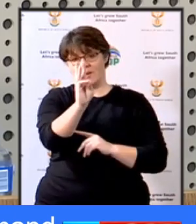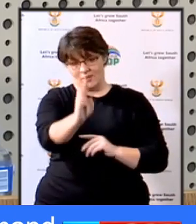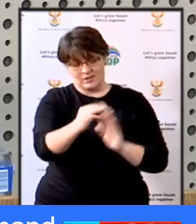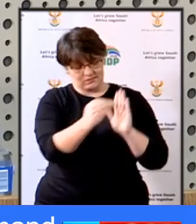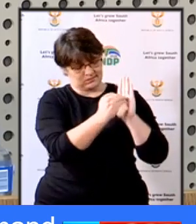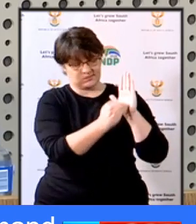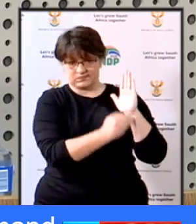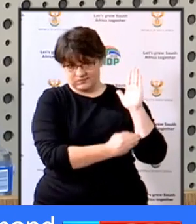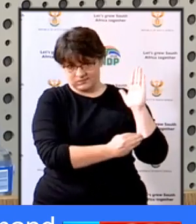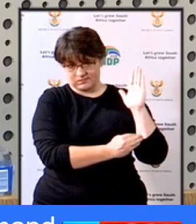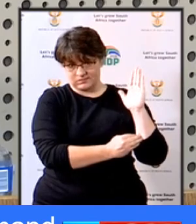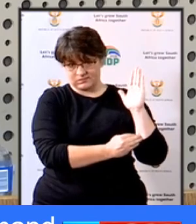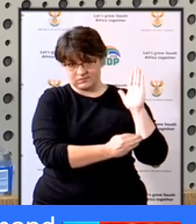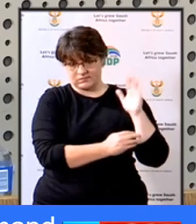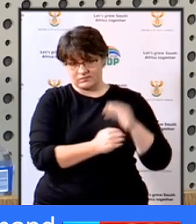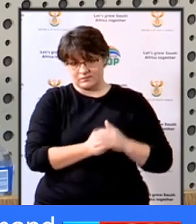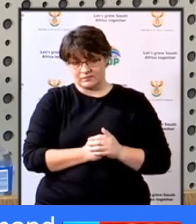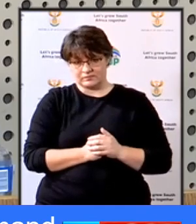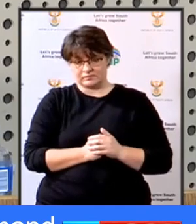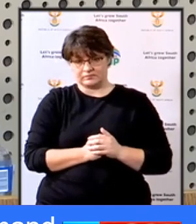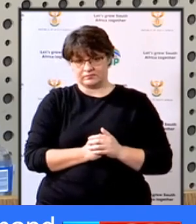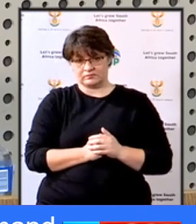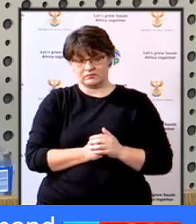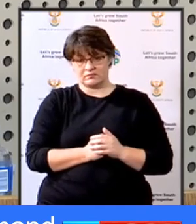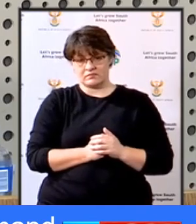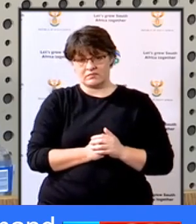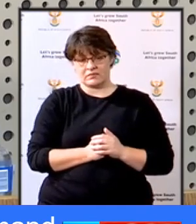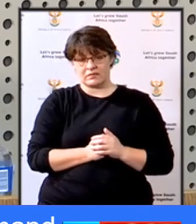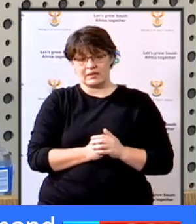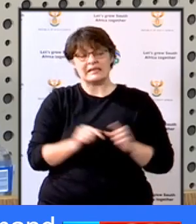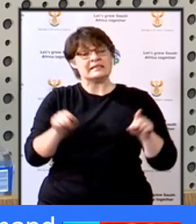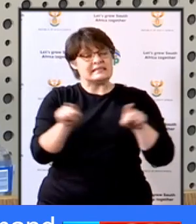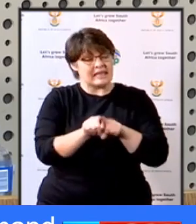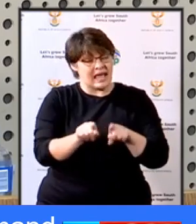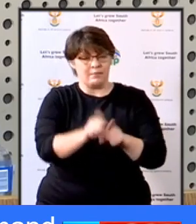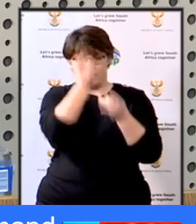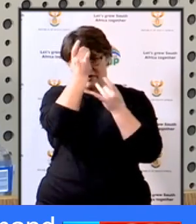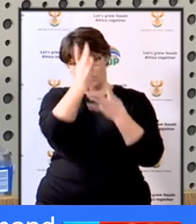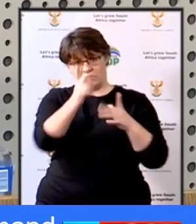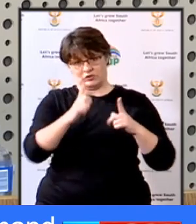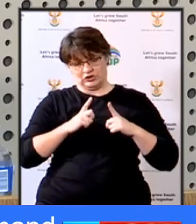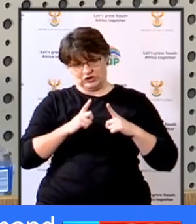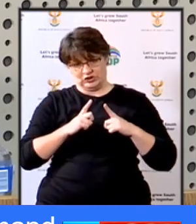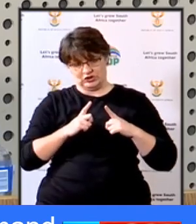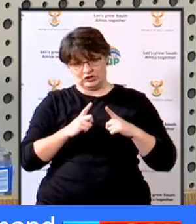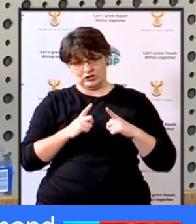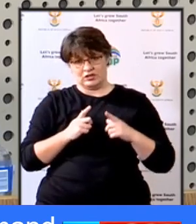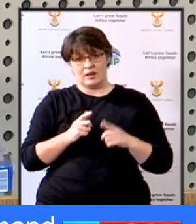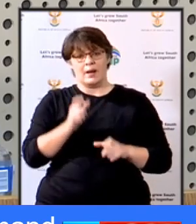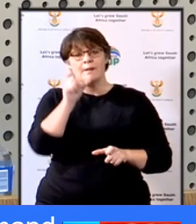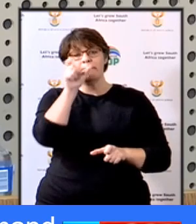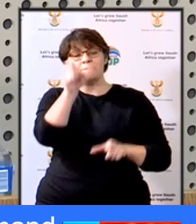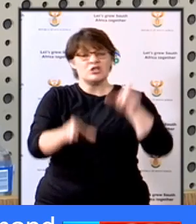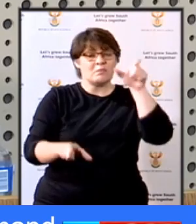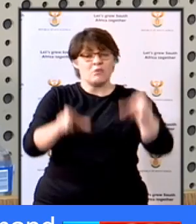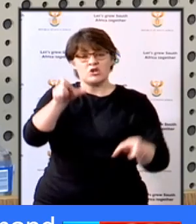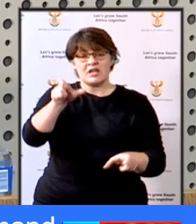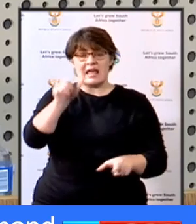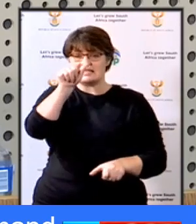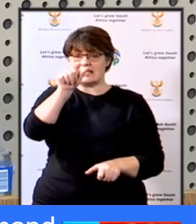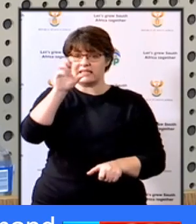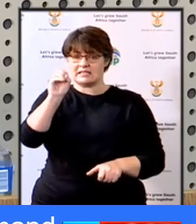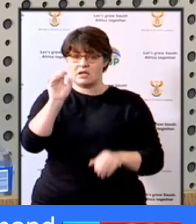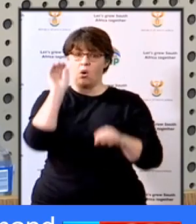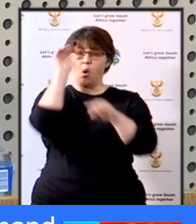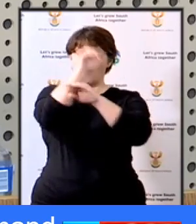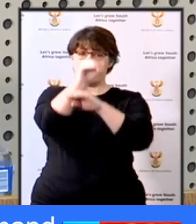These measures will be published. But as we said, also, people who are over 60 are encouraged not to